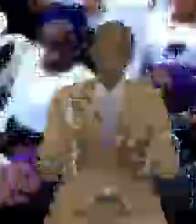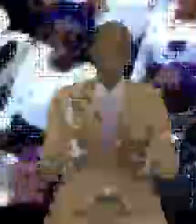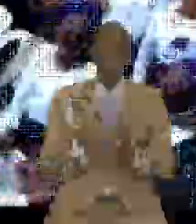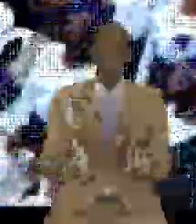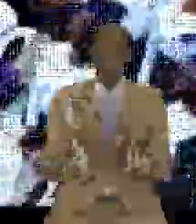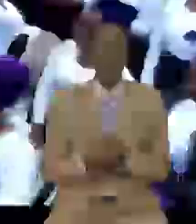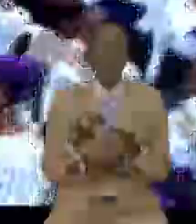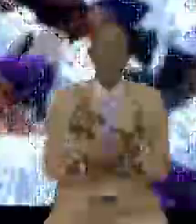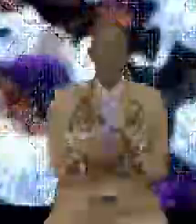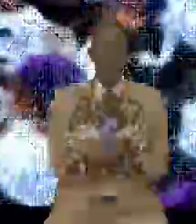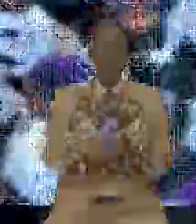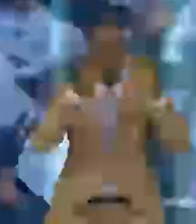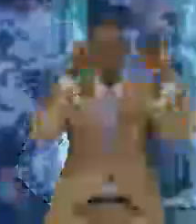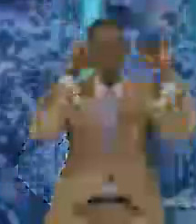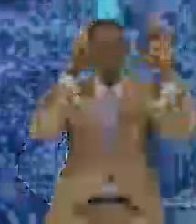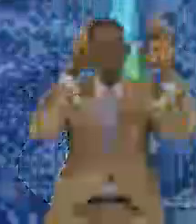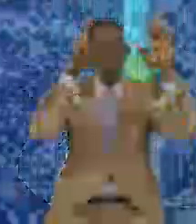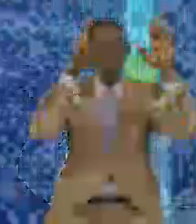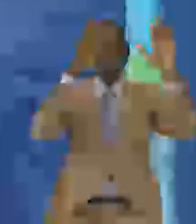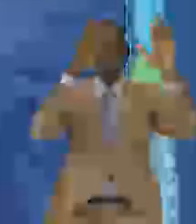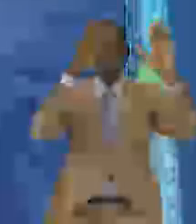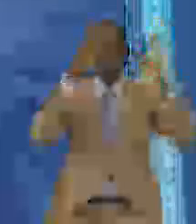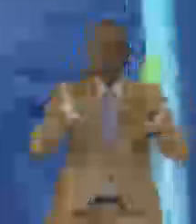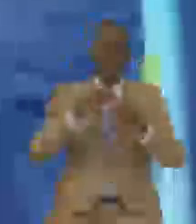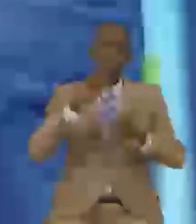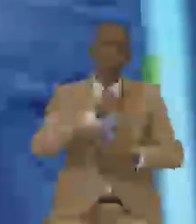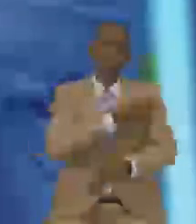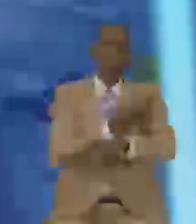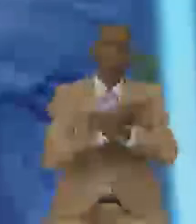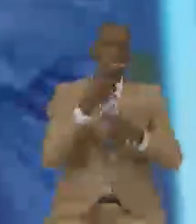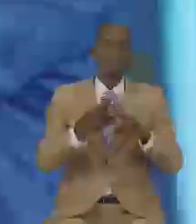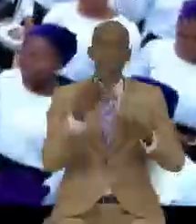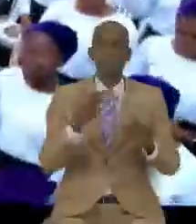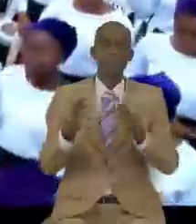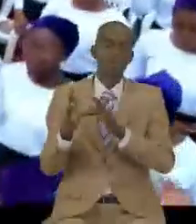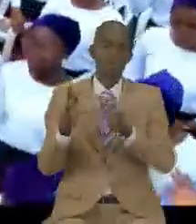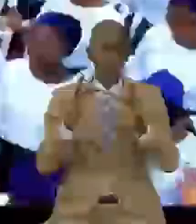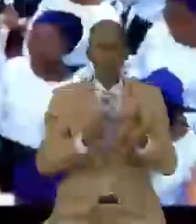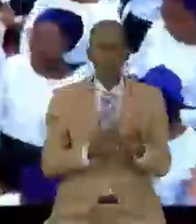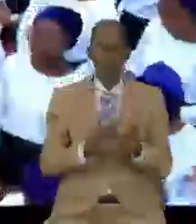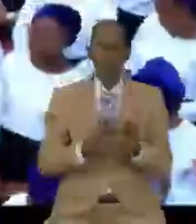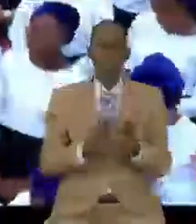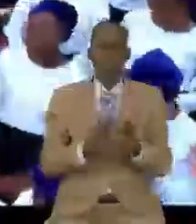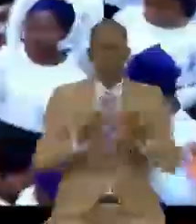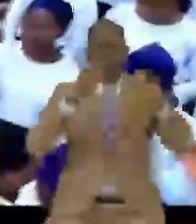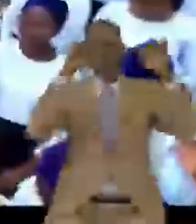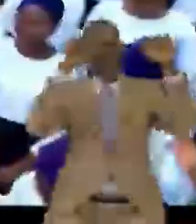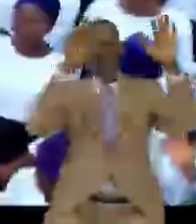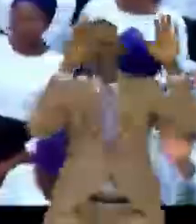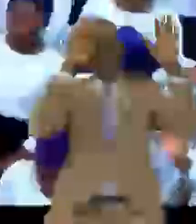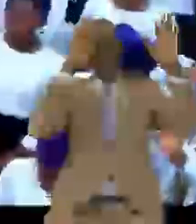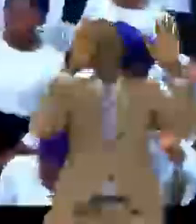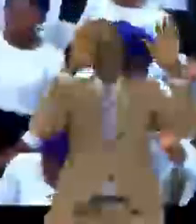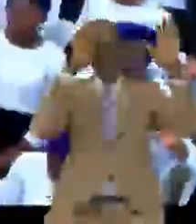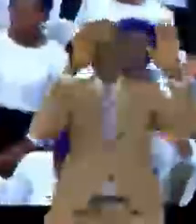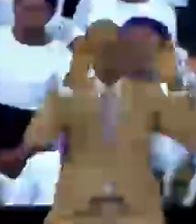Let's pray together. Father, in the mighty name of Jesus, Father,